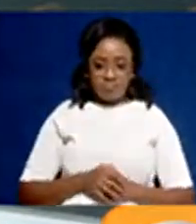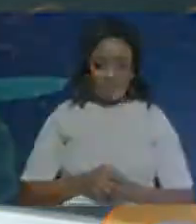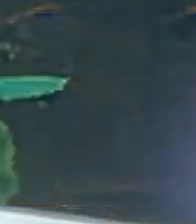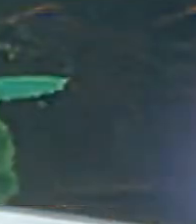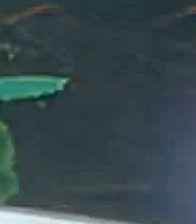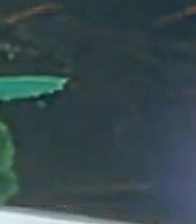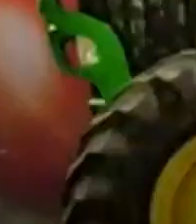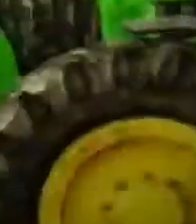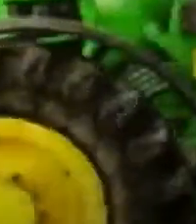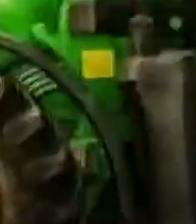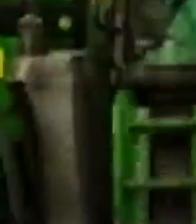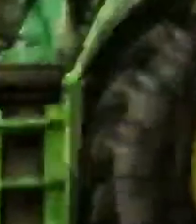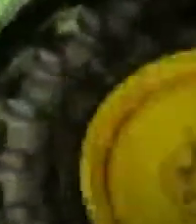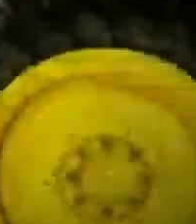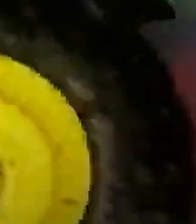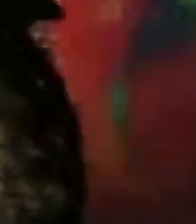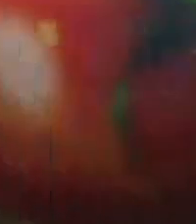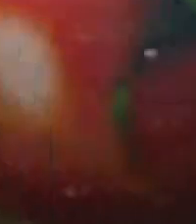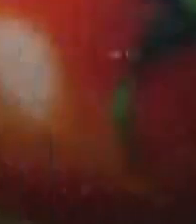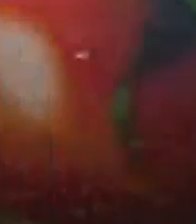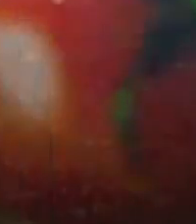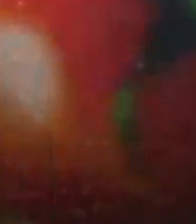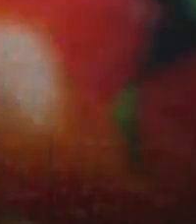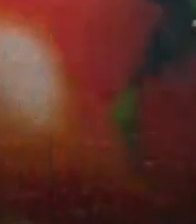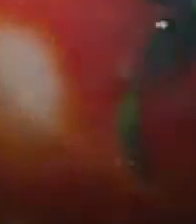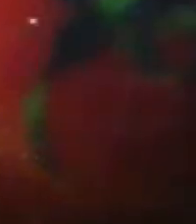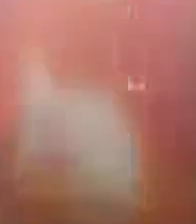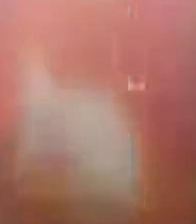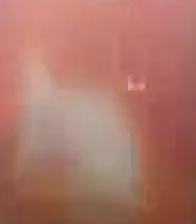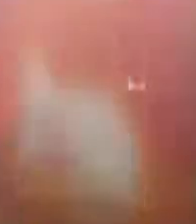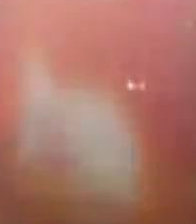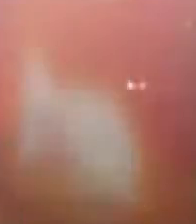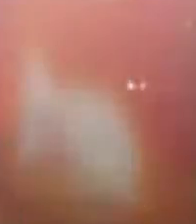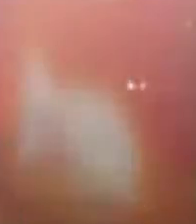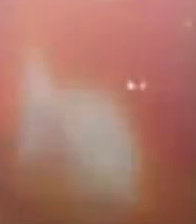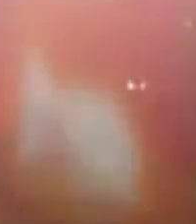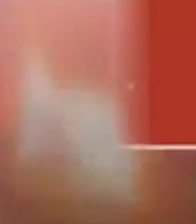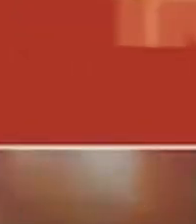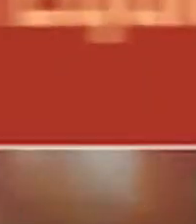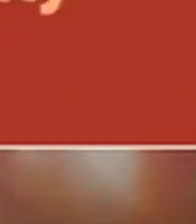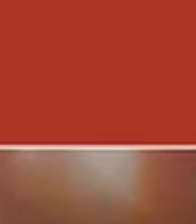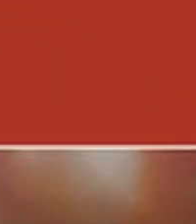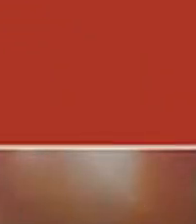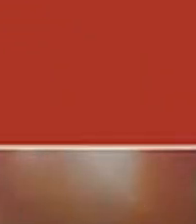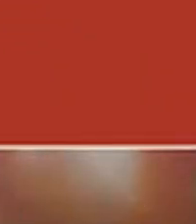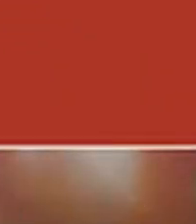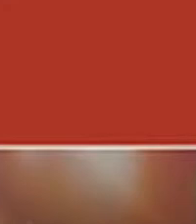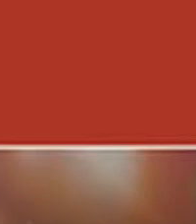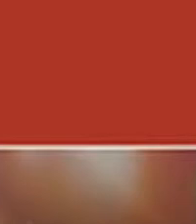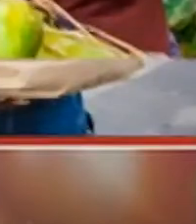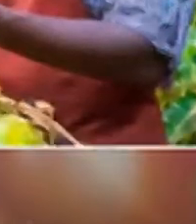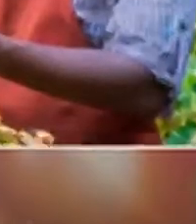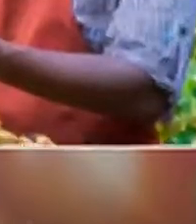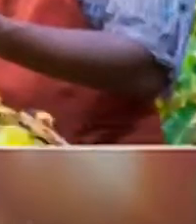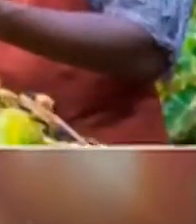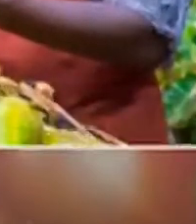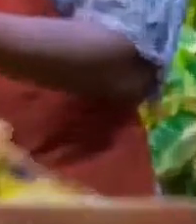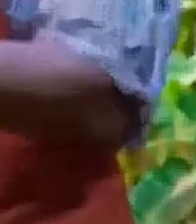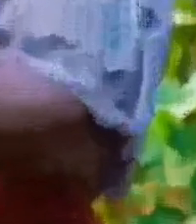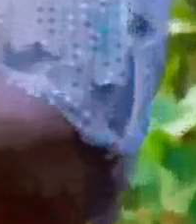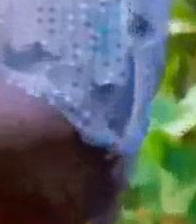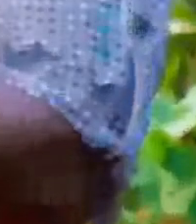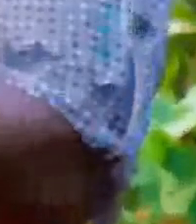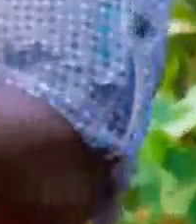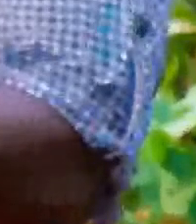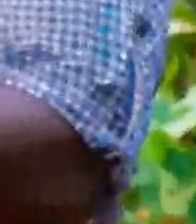Farm. Smart Farm, brought to you by Equity. Boostica from Equity ensures that you don't